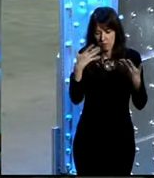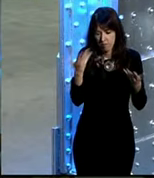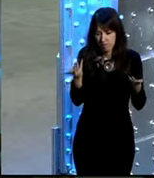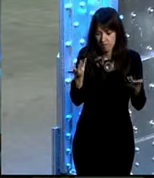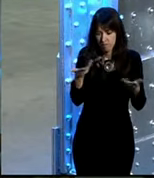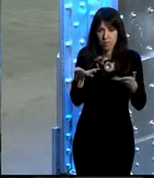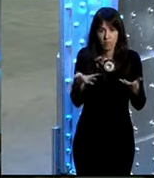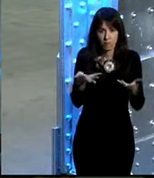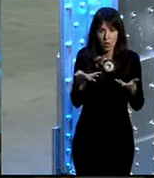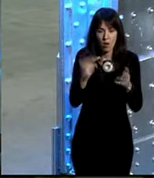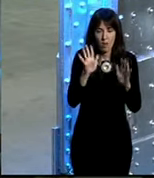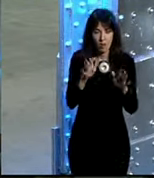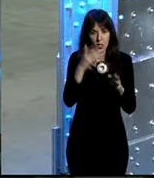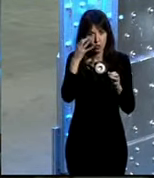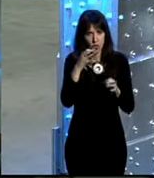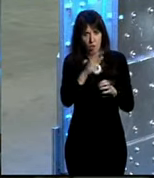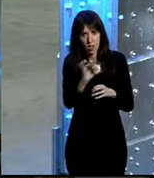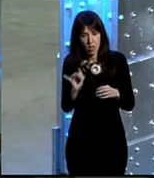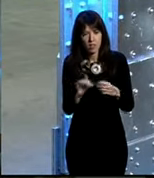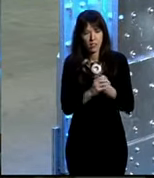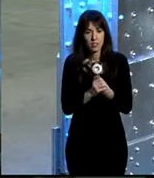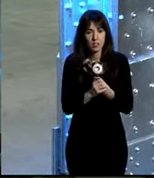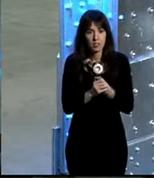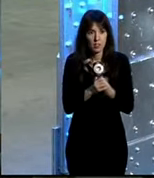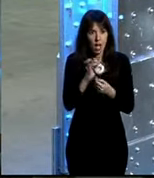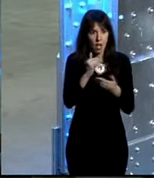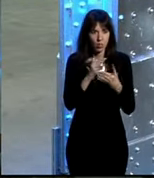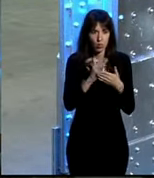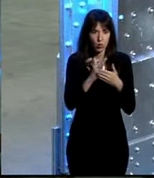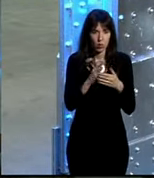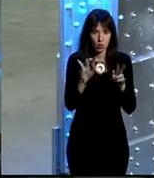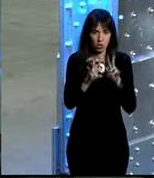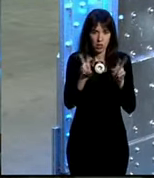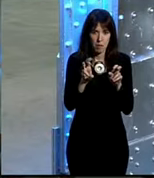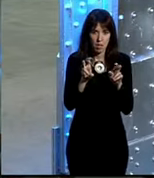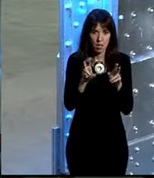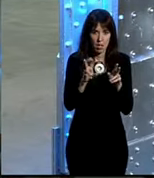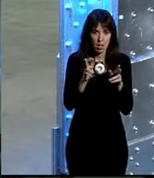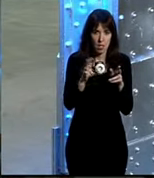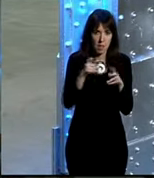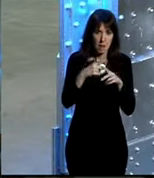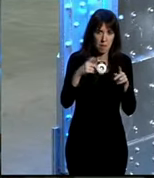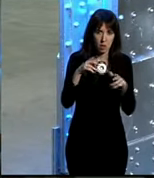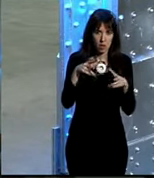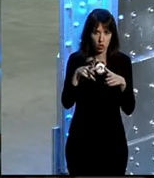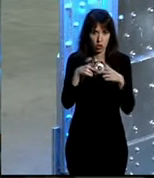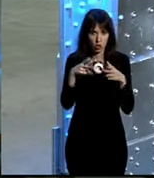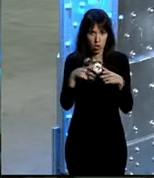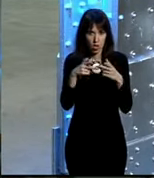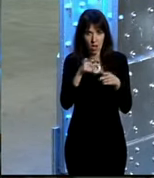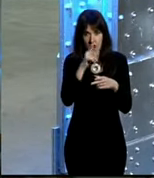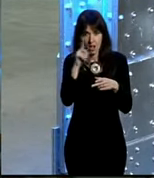it's definitely in social media. There's lots of studies on social media. Hay otro ejemplo también de un proyecto que fue ganador el año pasado